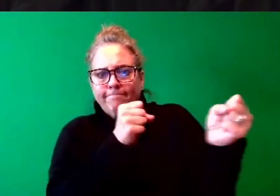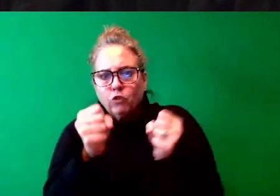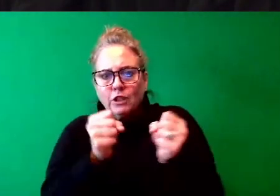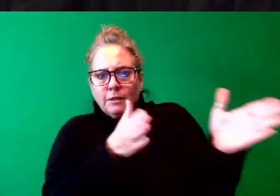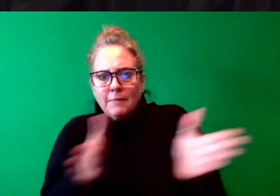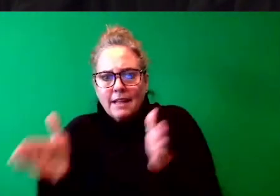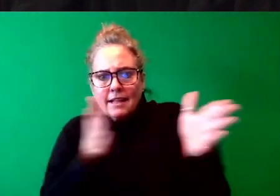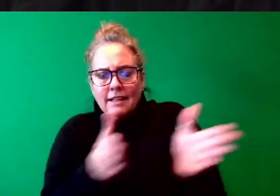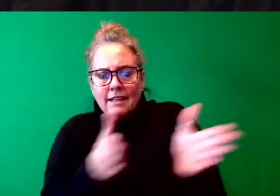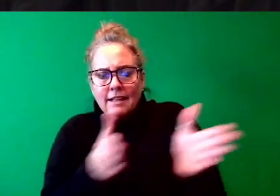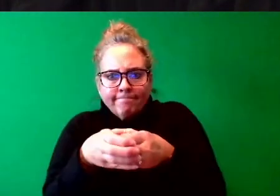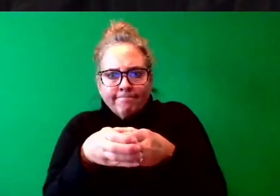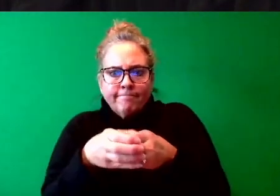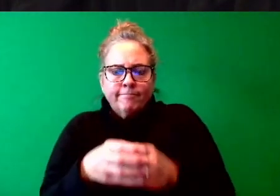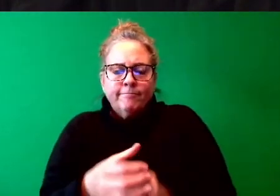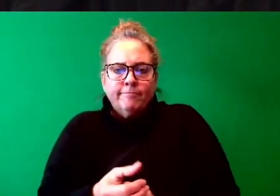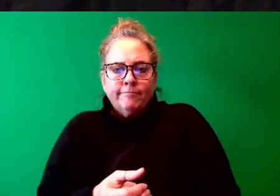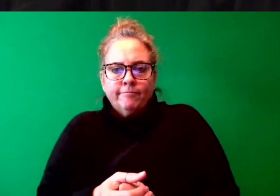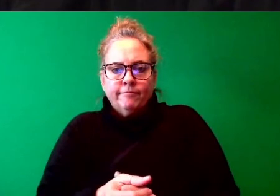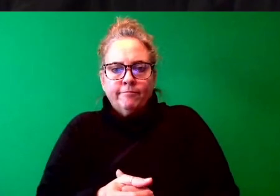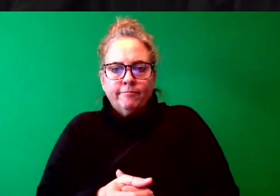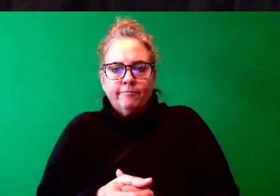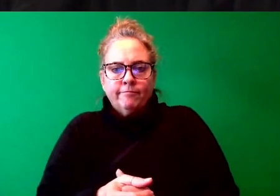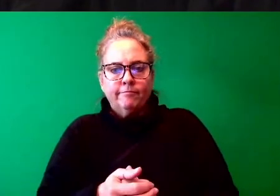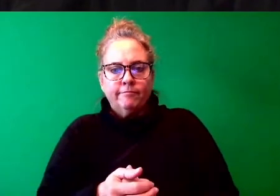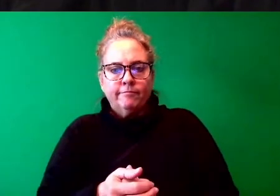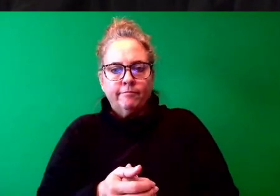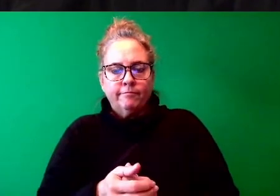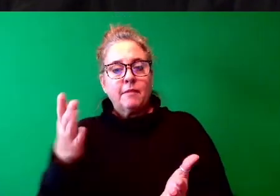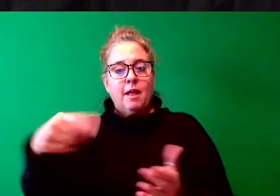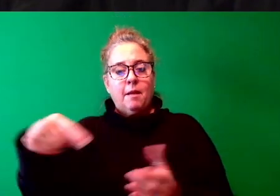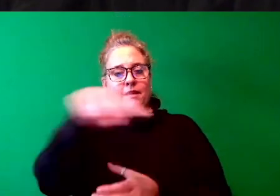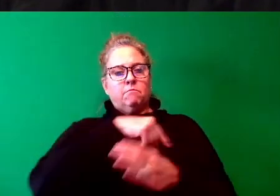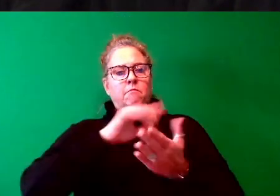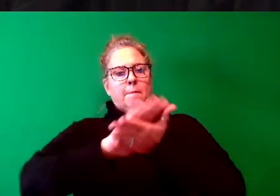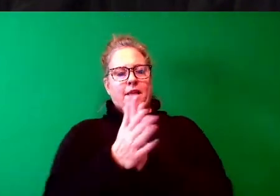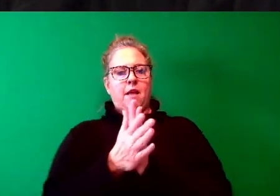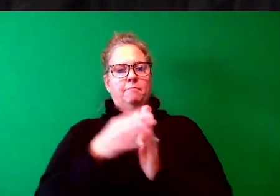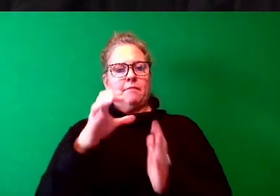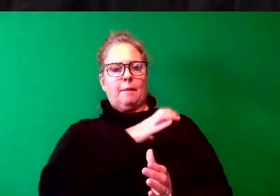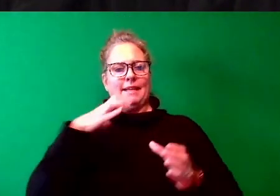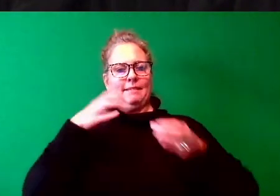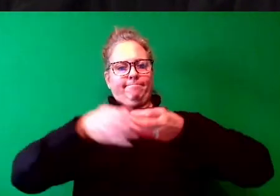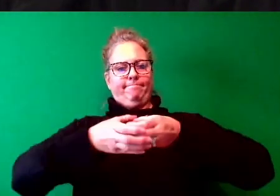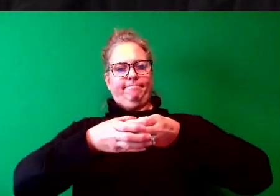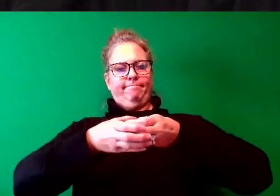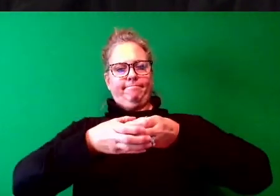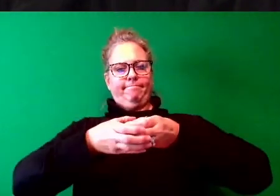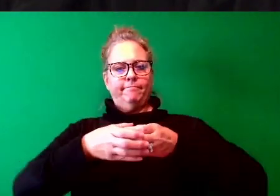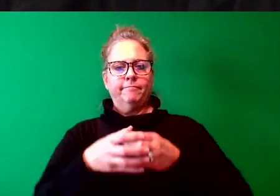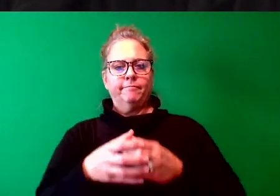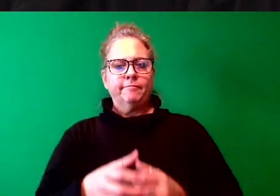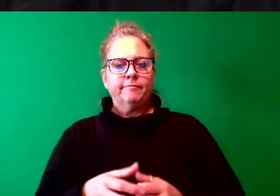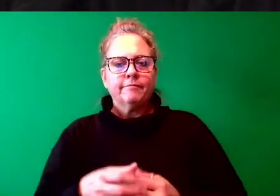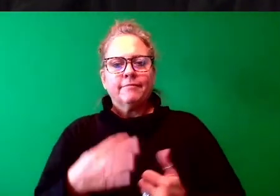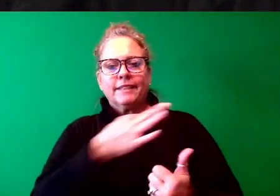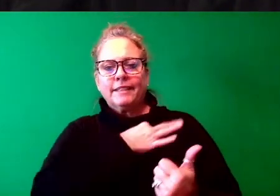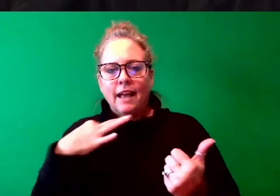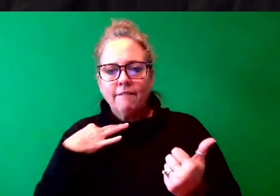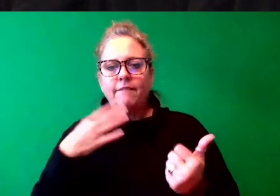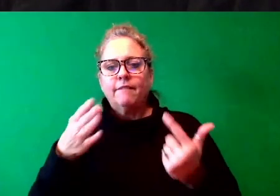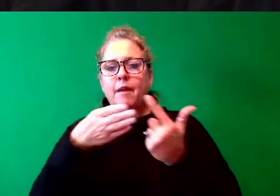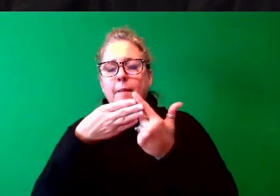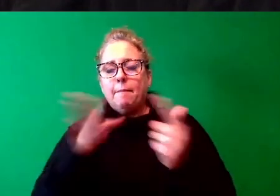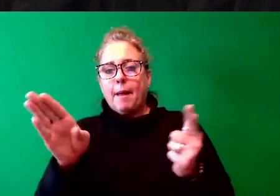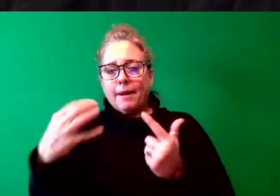it includes more than just the budget. It includes staffing. I think it could include Public Health 3.0, some of the ideas from